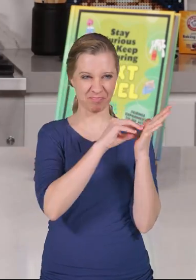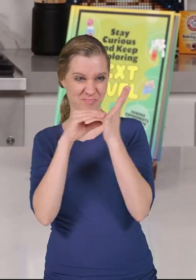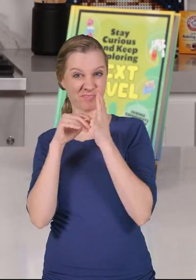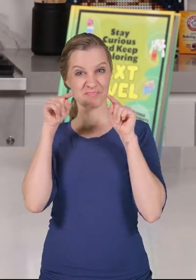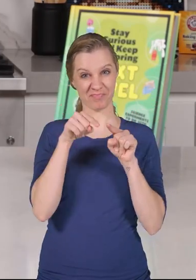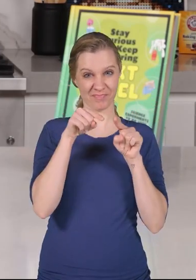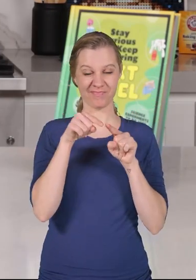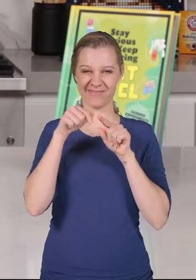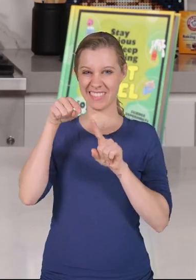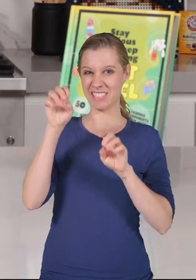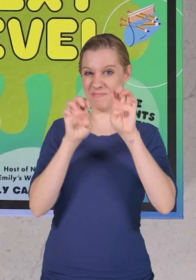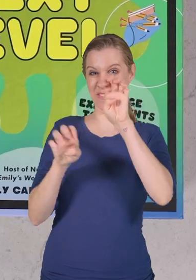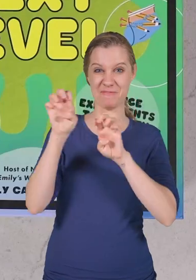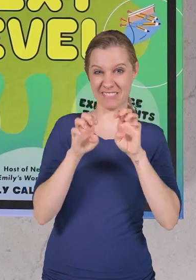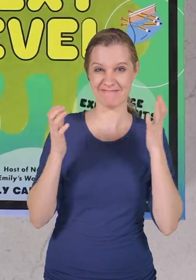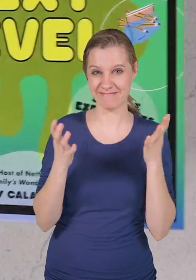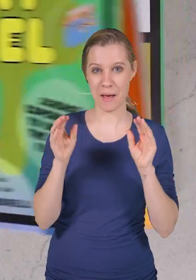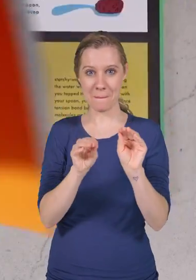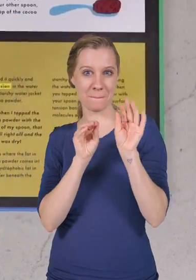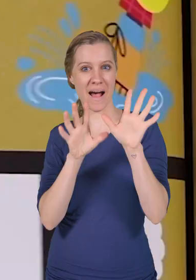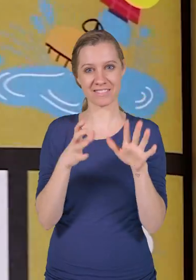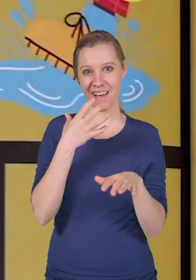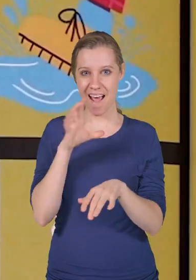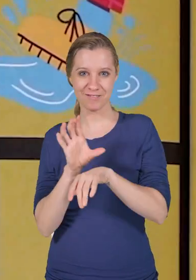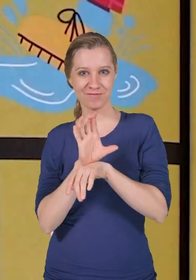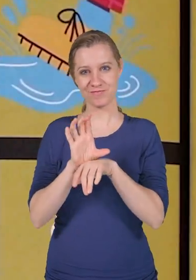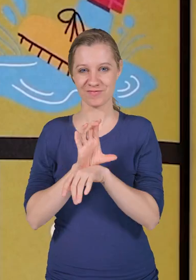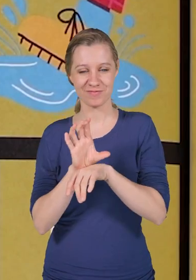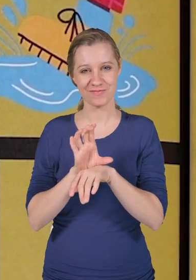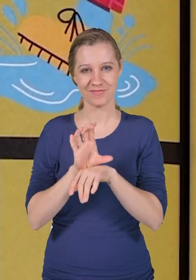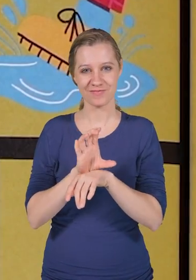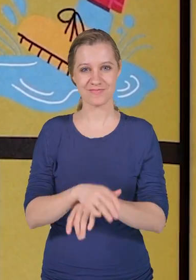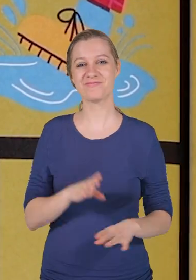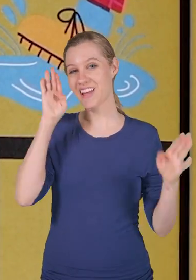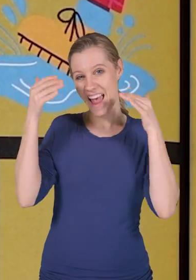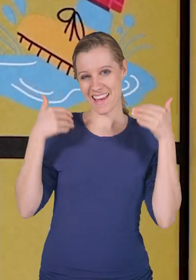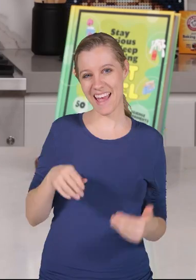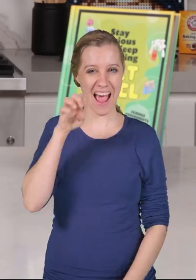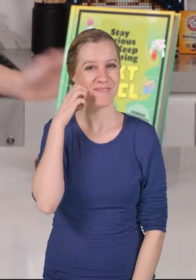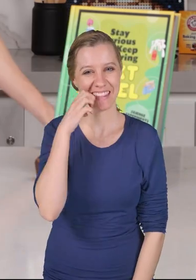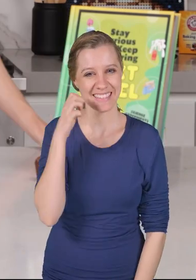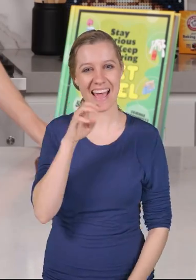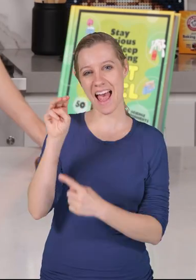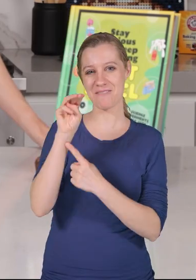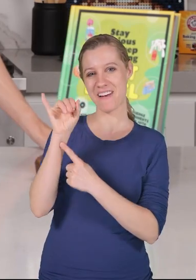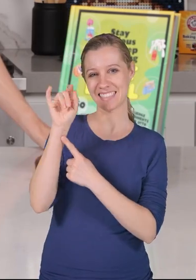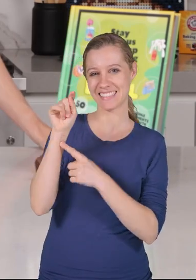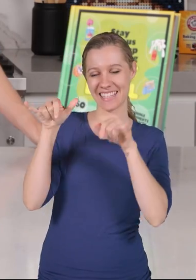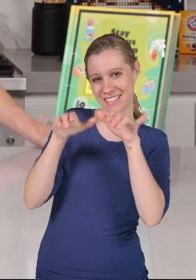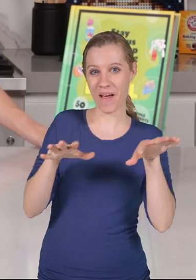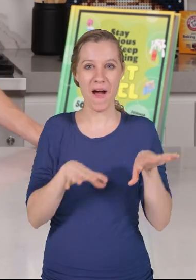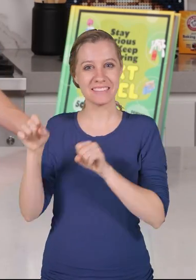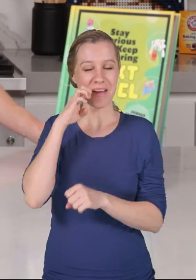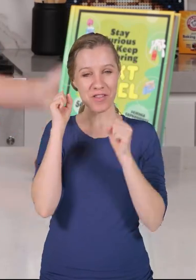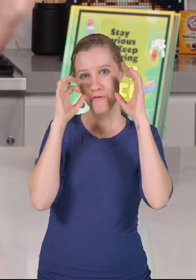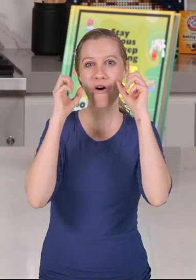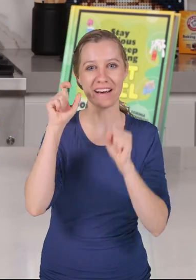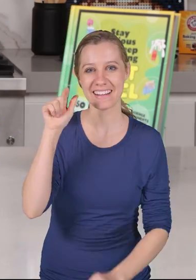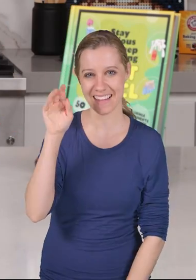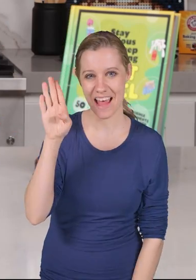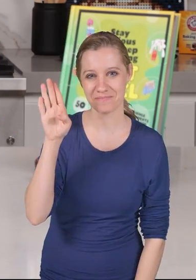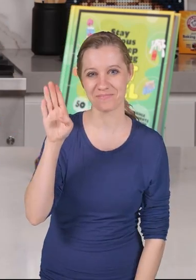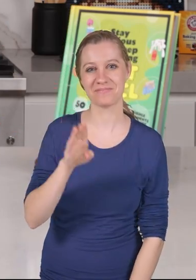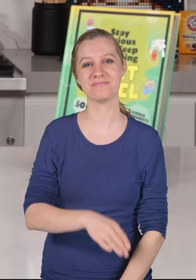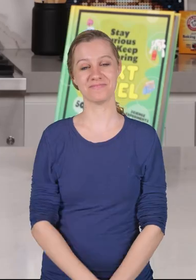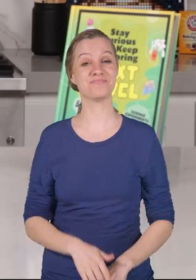Today we are going to learn the answer with my experiment, Magic Hot Cocoa. Hi, I'm Emily Calandrelli, MIT engineer